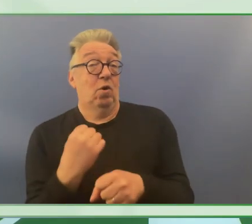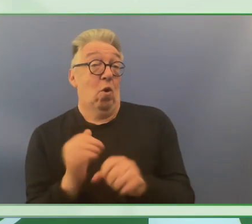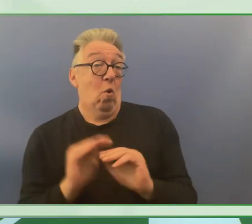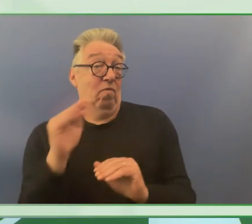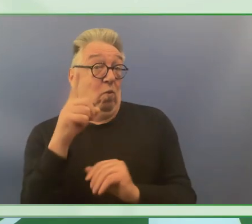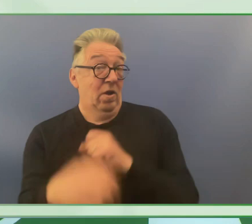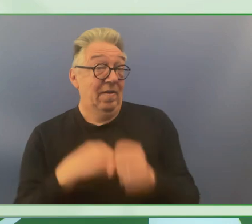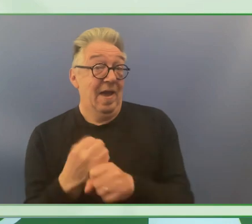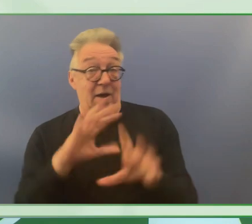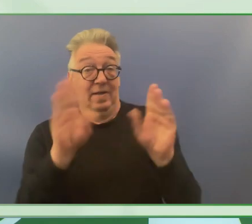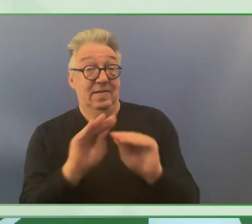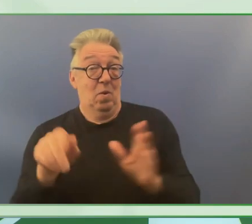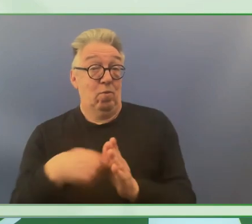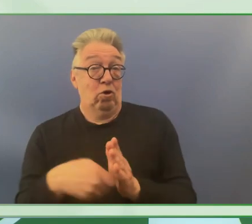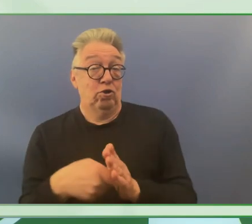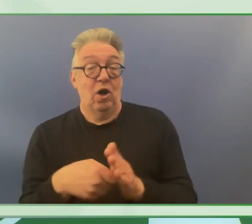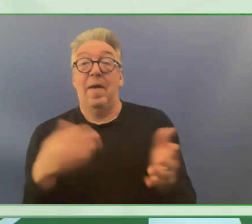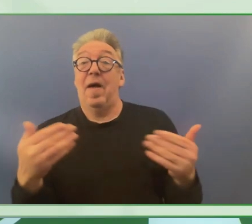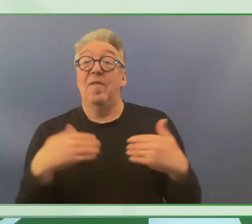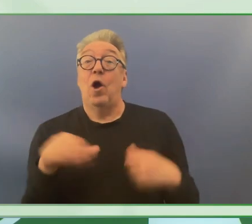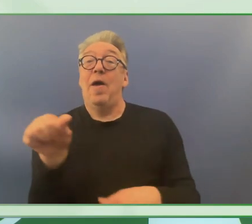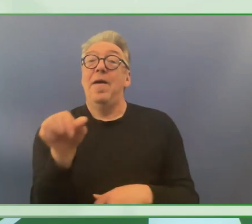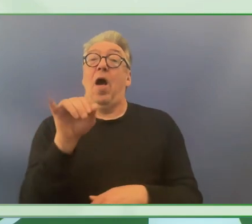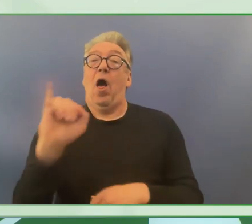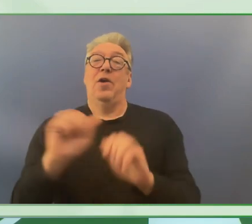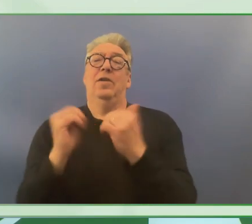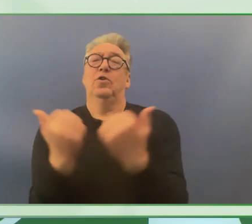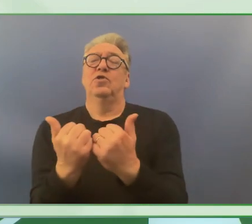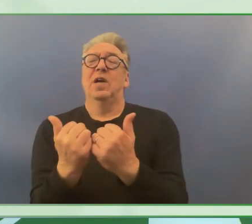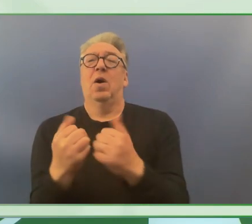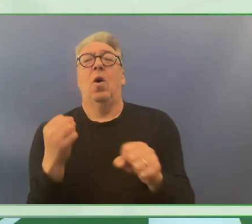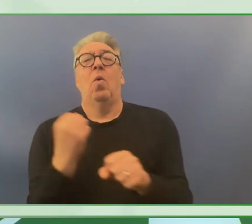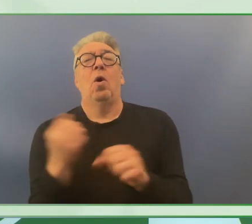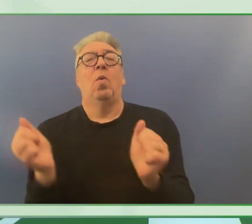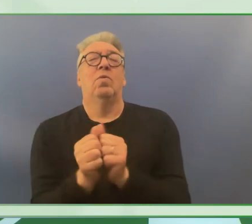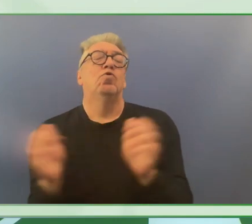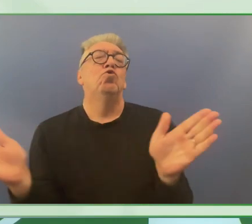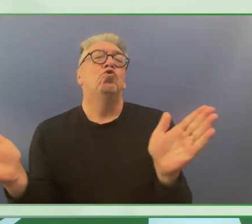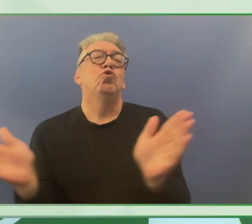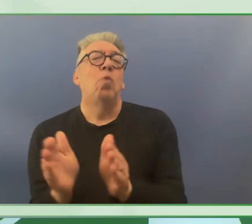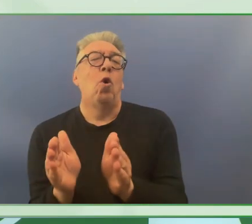have an AI agency working mostly with small and medium-sized organizations.